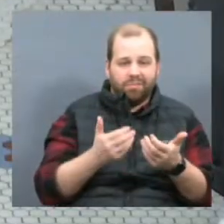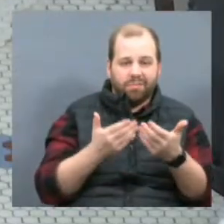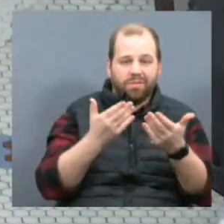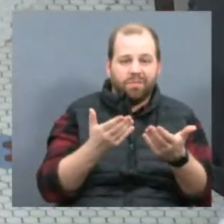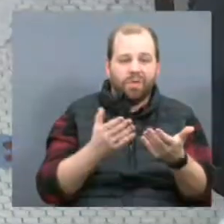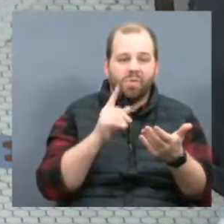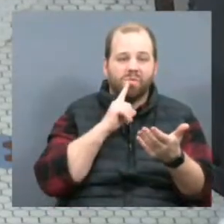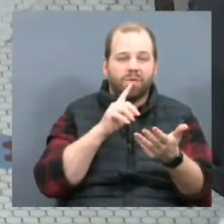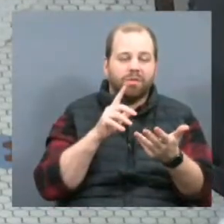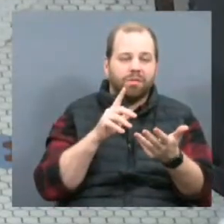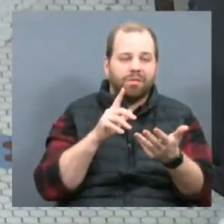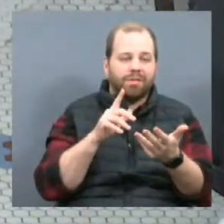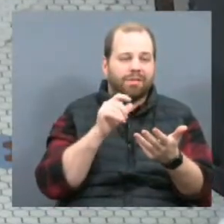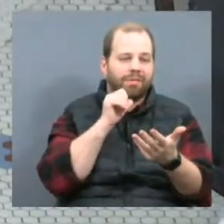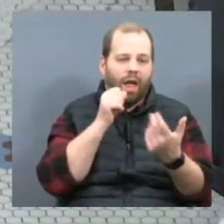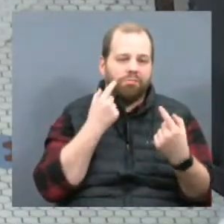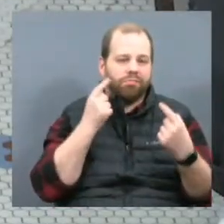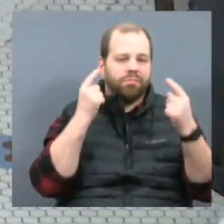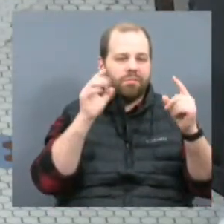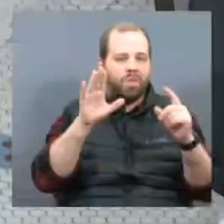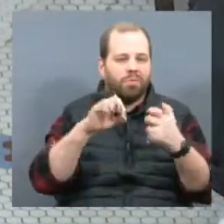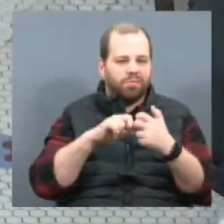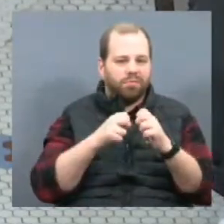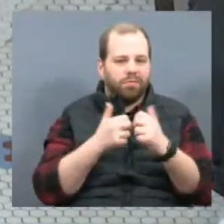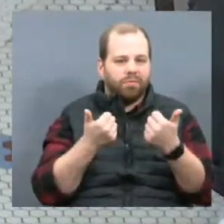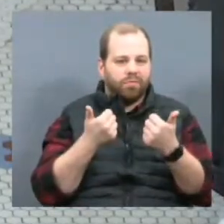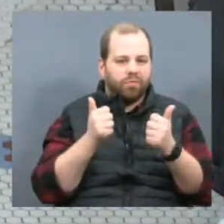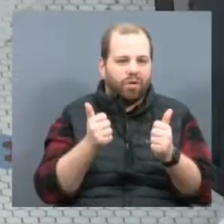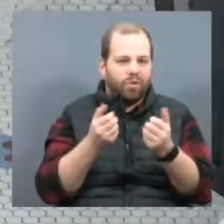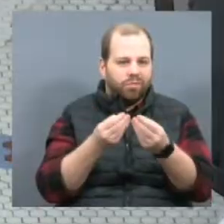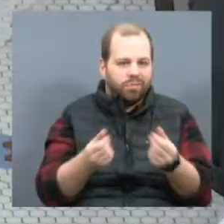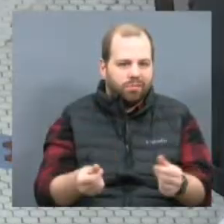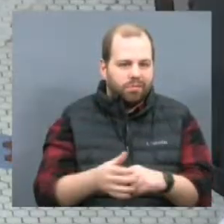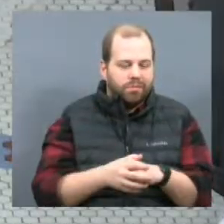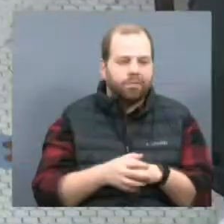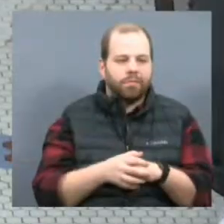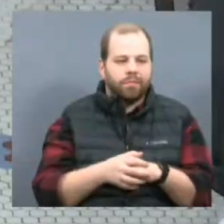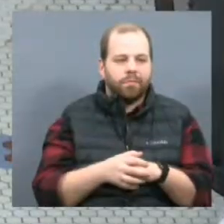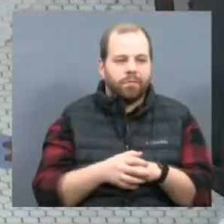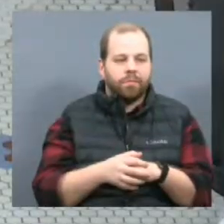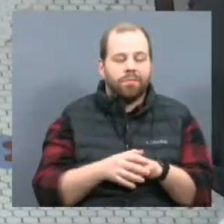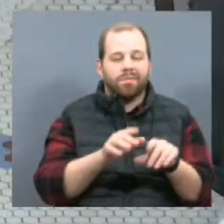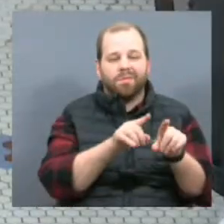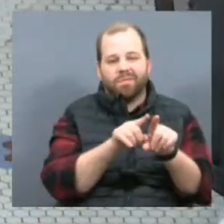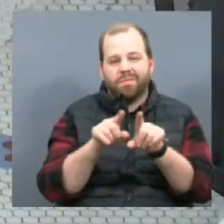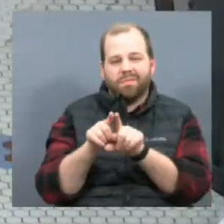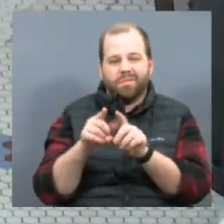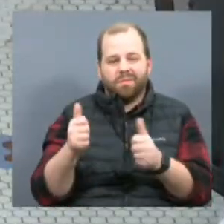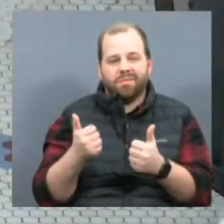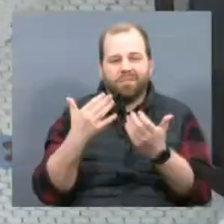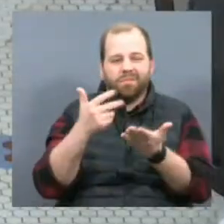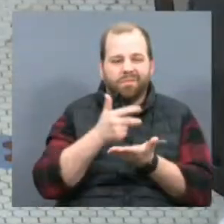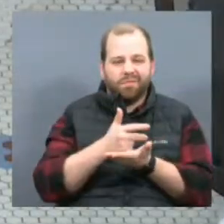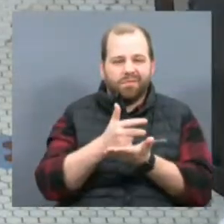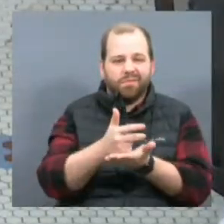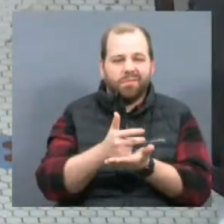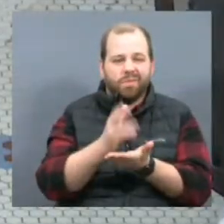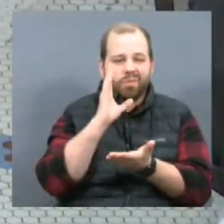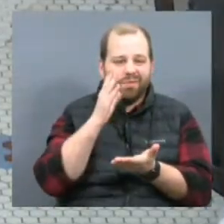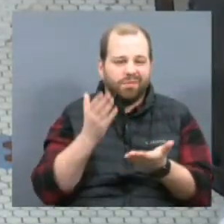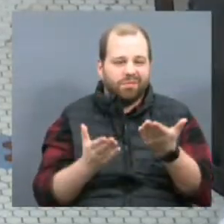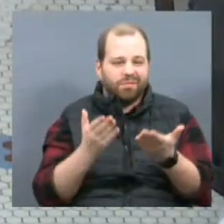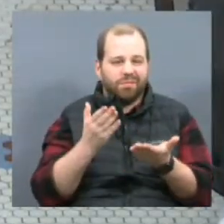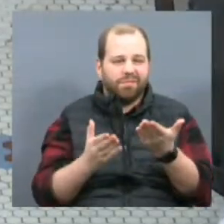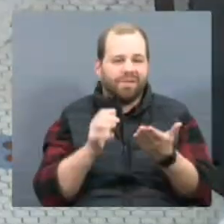and ineffective at solving the problem that they are trying to solve. Additionally, the proposed parking lot will likely not